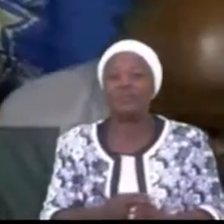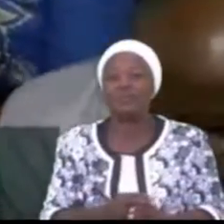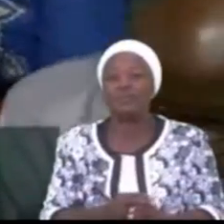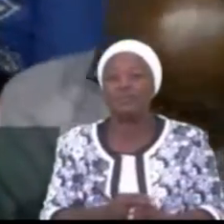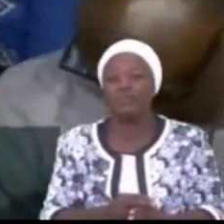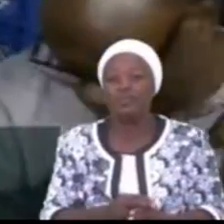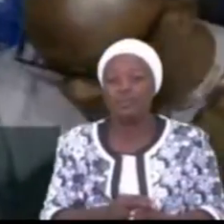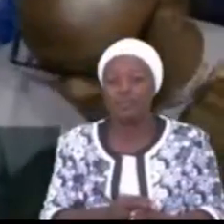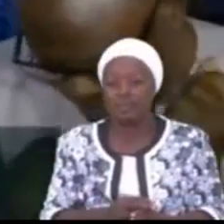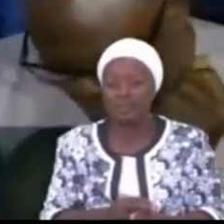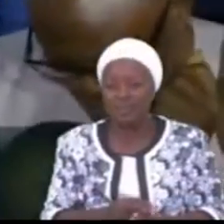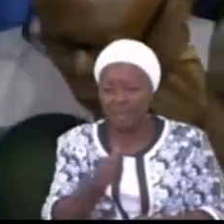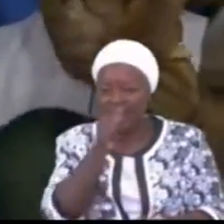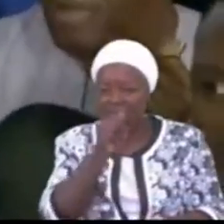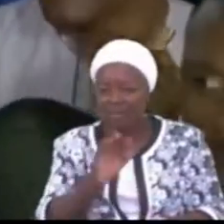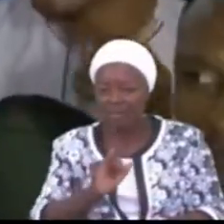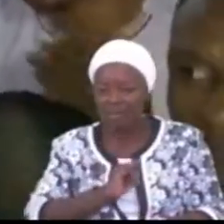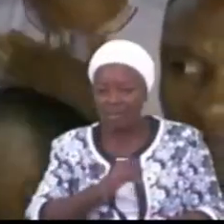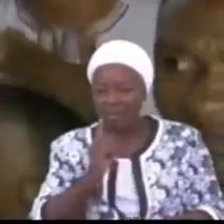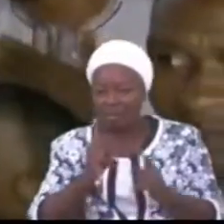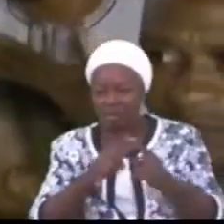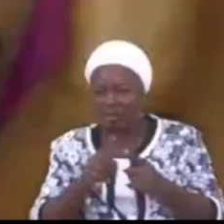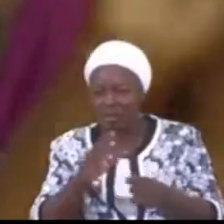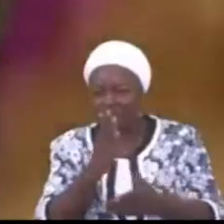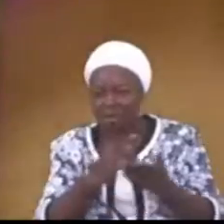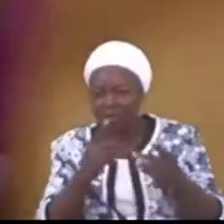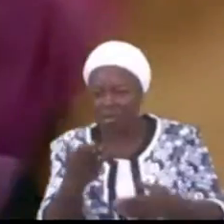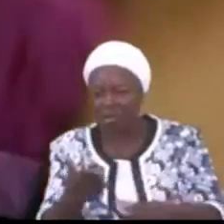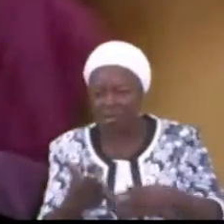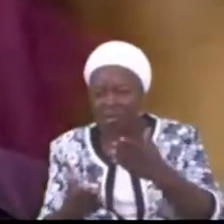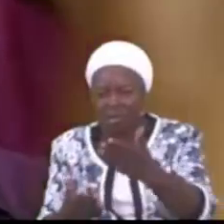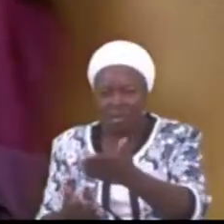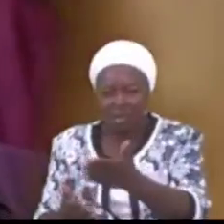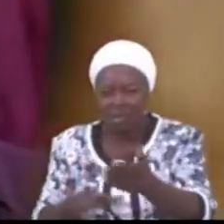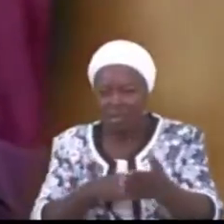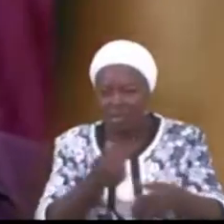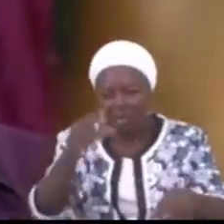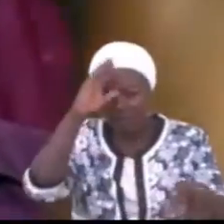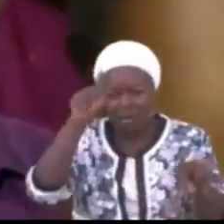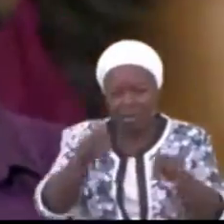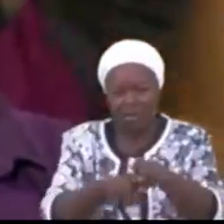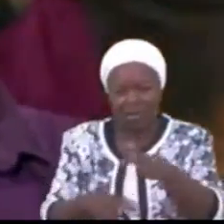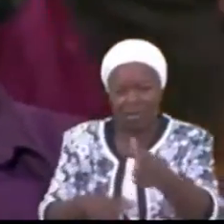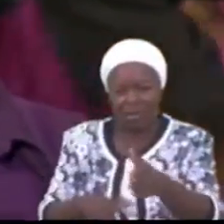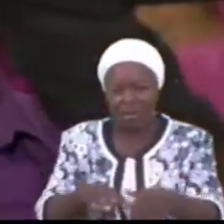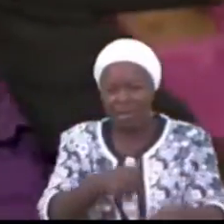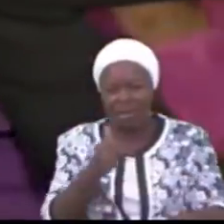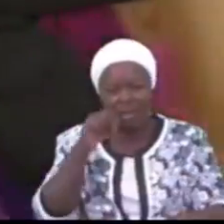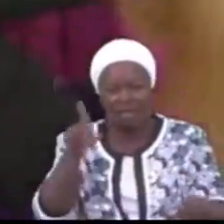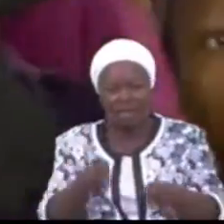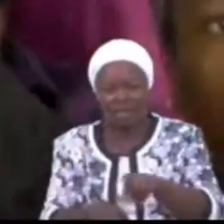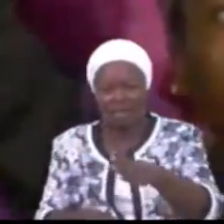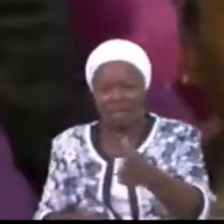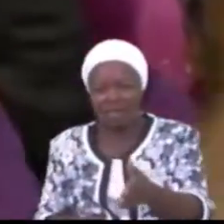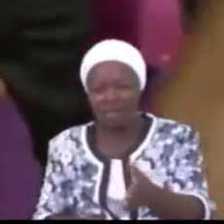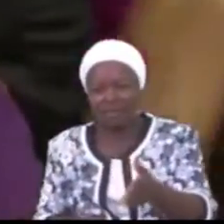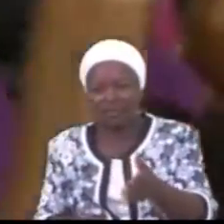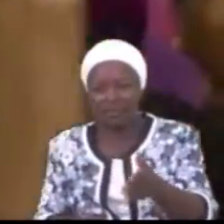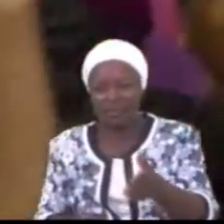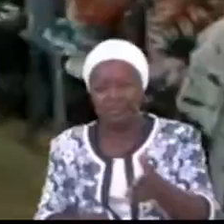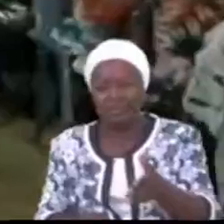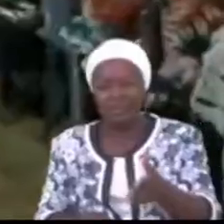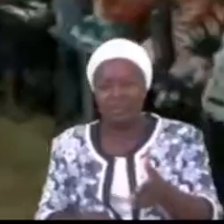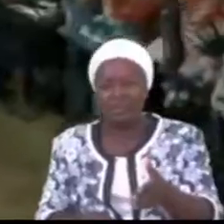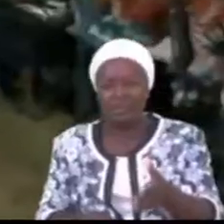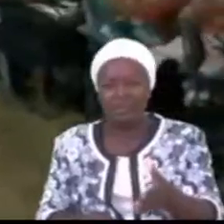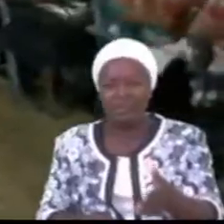Have I spoken to anybody there tonight? Any brother there? Any sister there? I